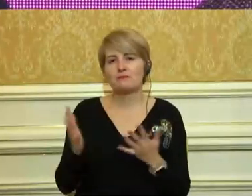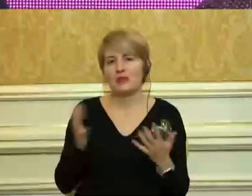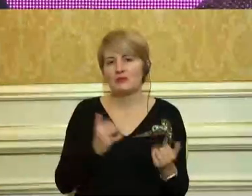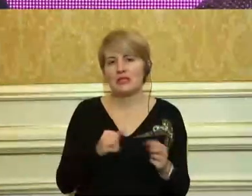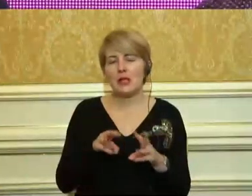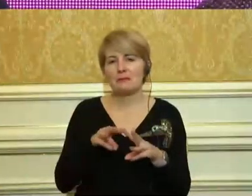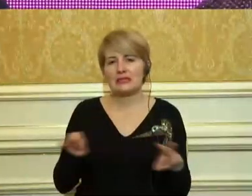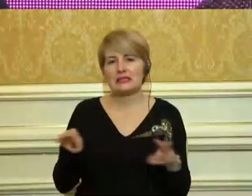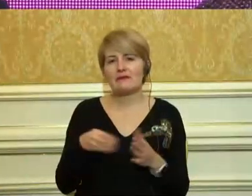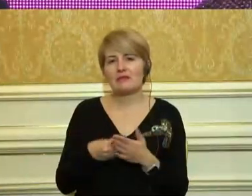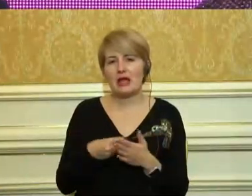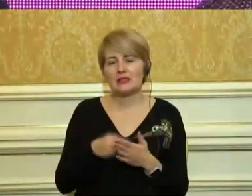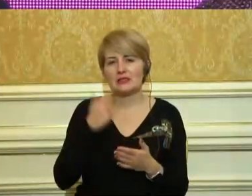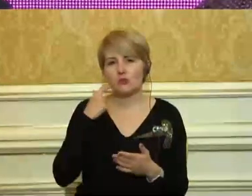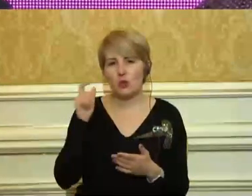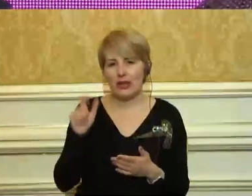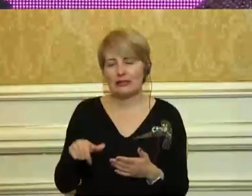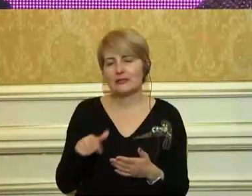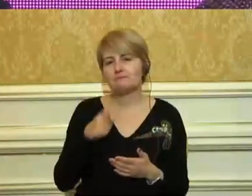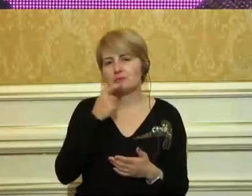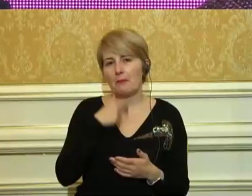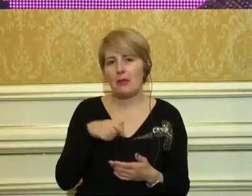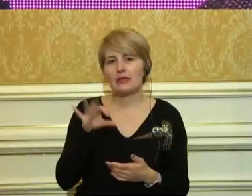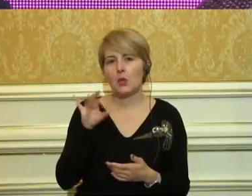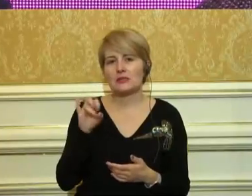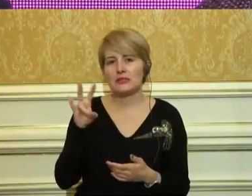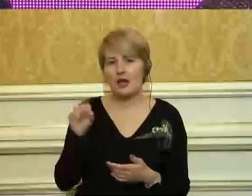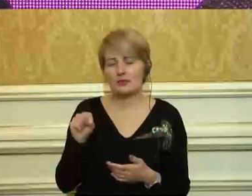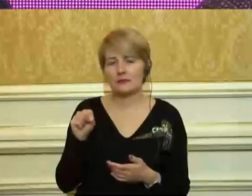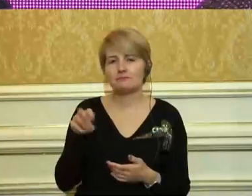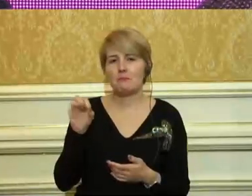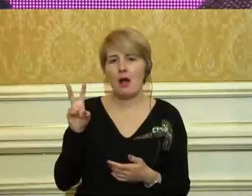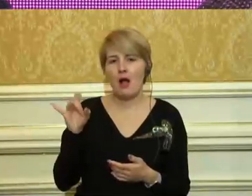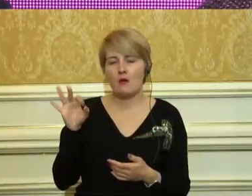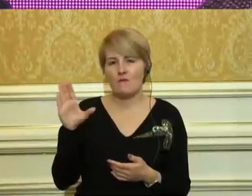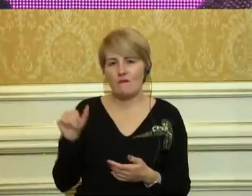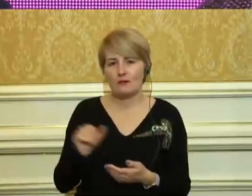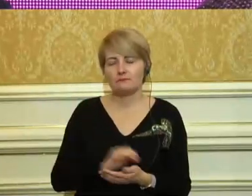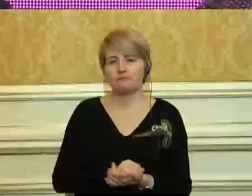experience. I would like to give a floor to the Ministry of Finance, to Oksana